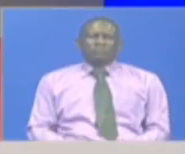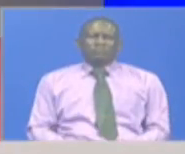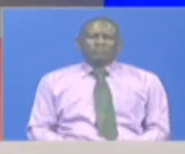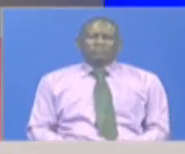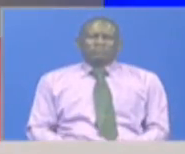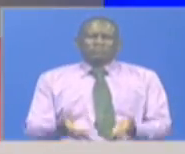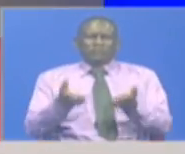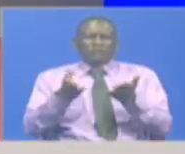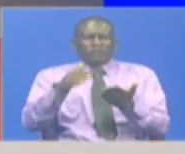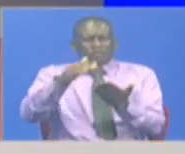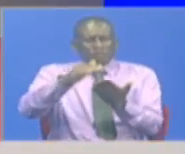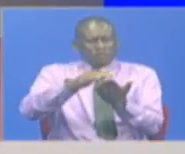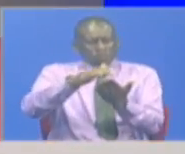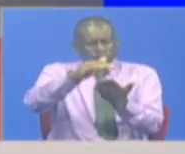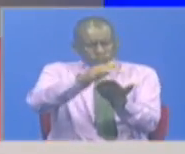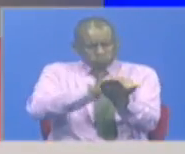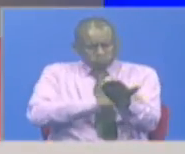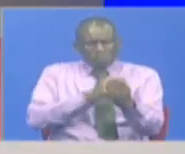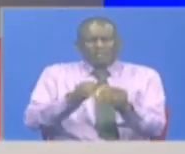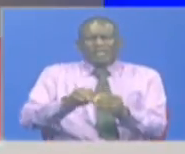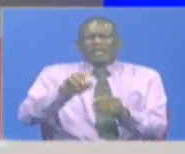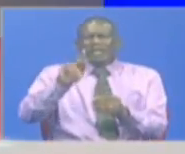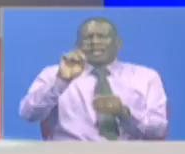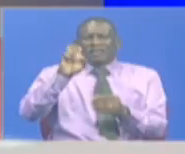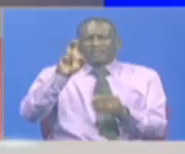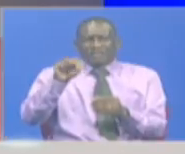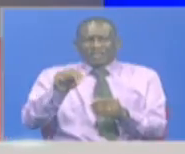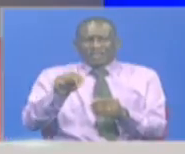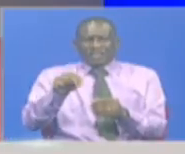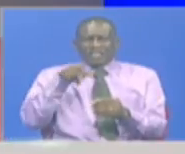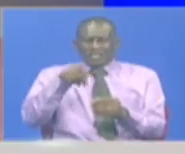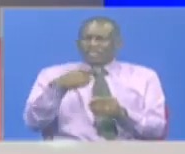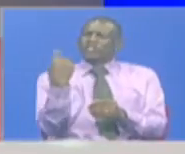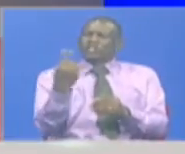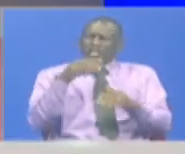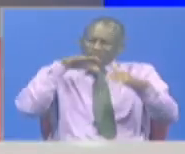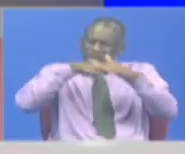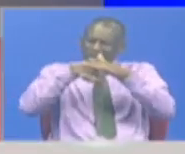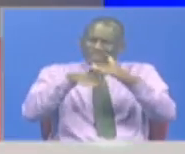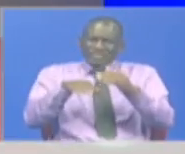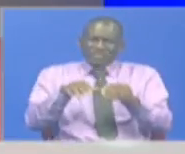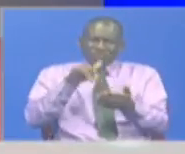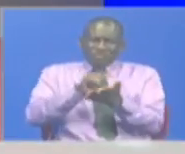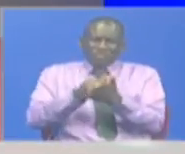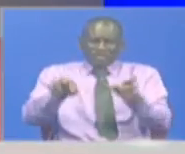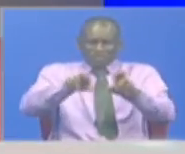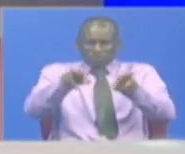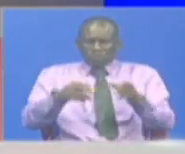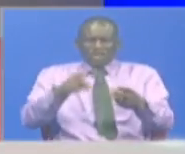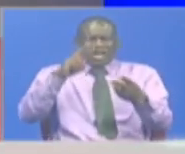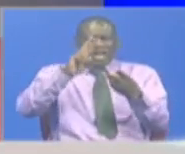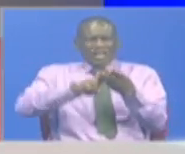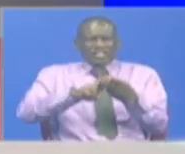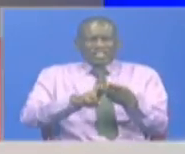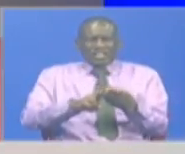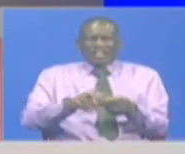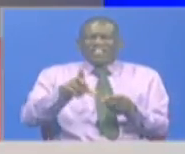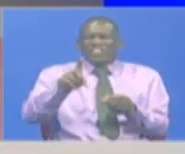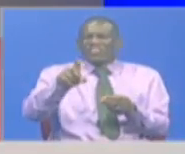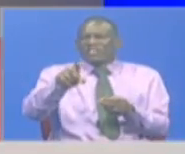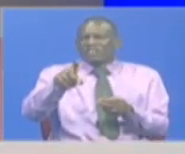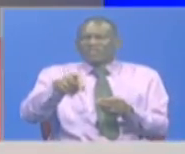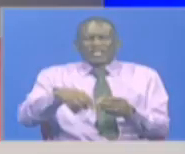That report by Kevin Mutai, he gained exclusive access into that room. The hashtag, the virus war